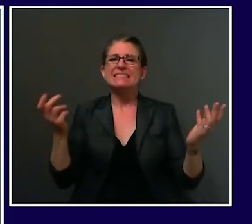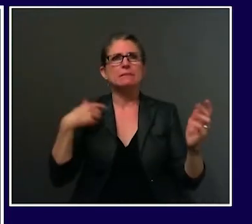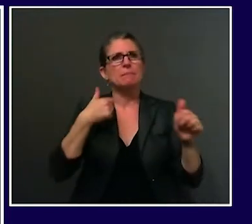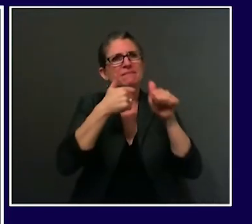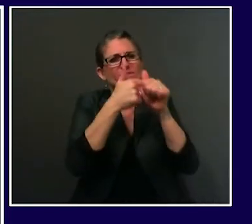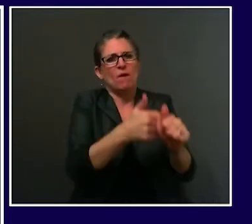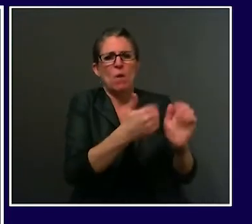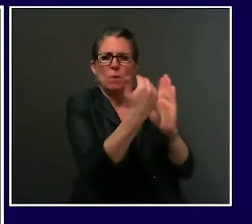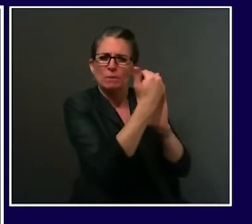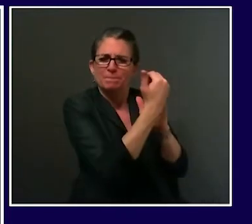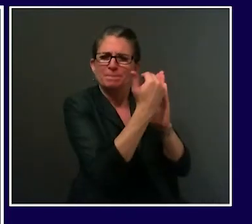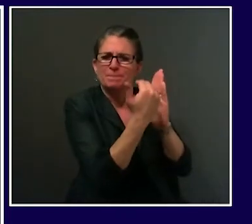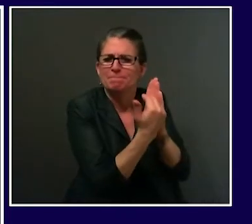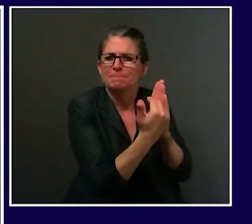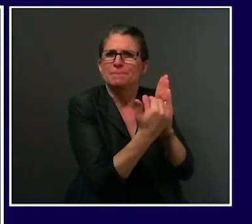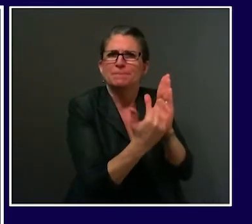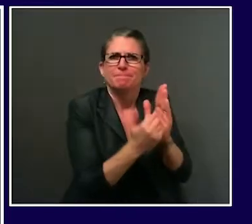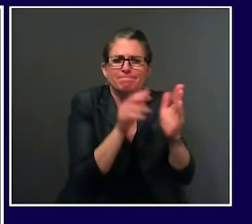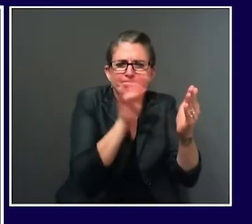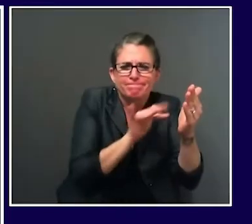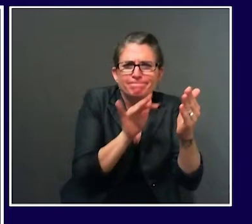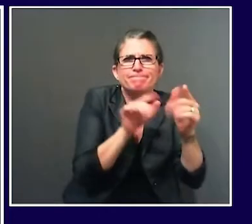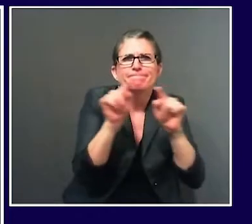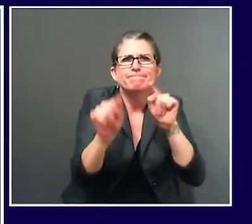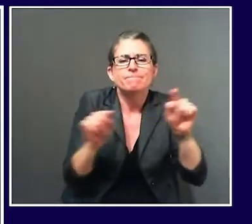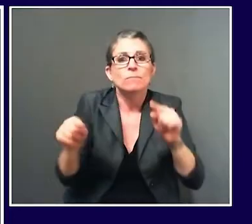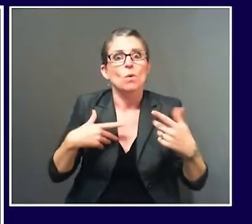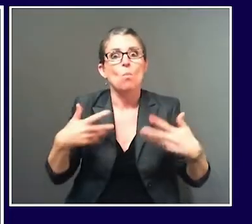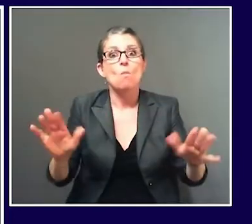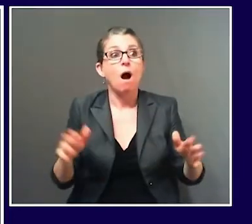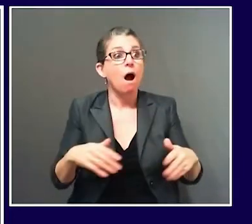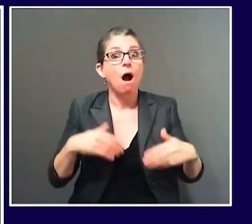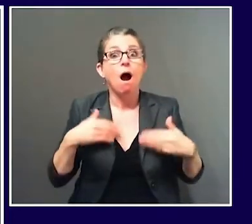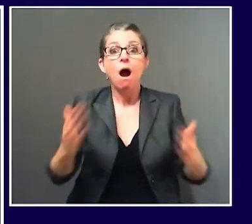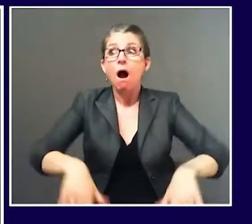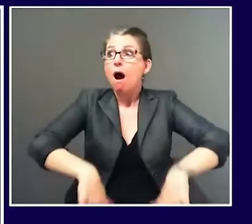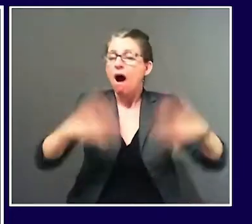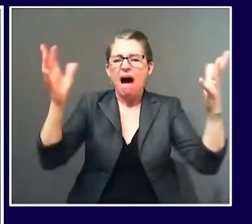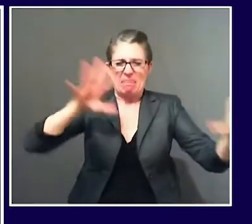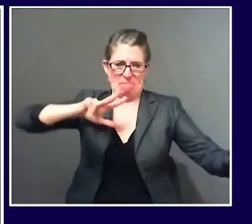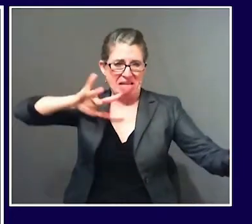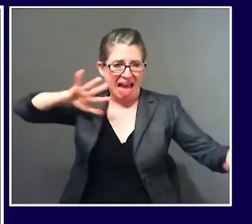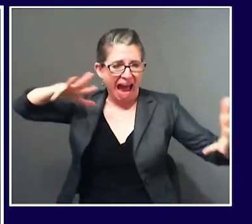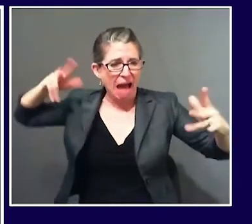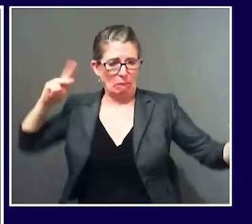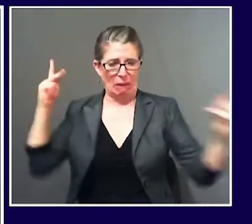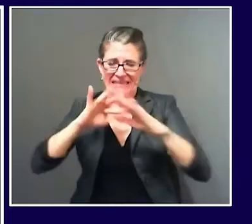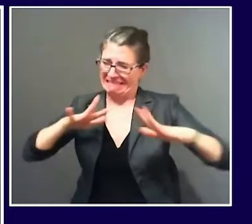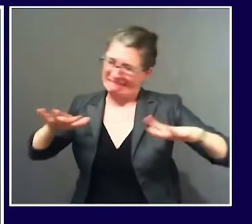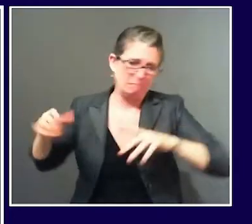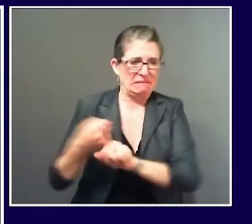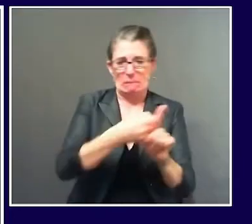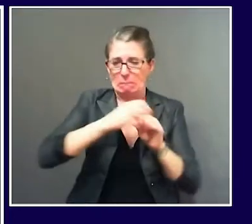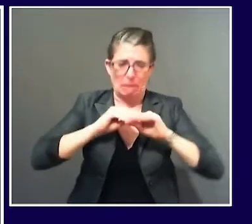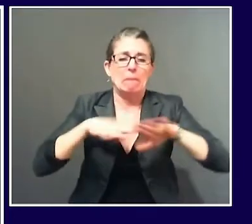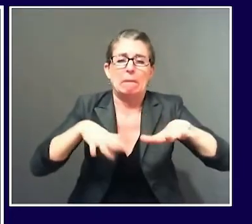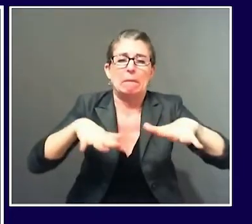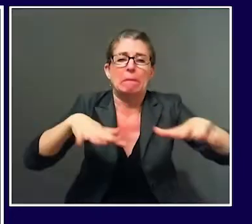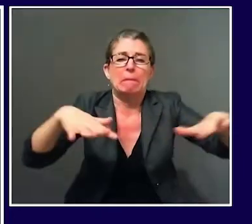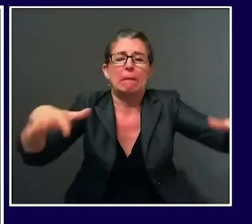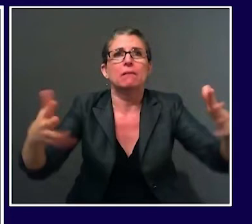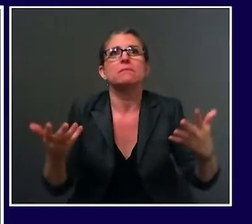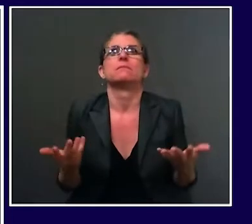false conclusions, but also a false sense of security. To put a fine point on it, if this were